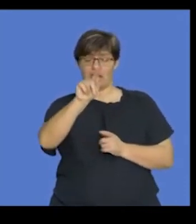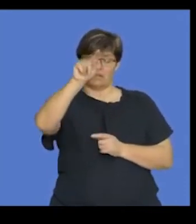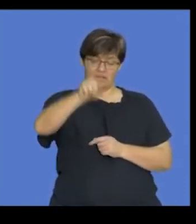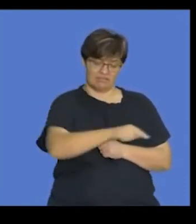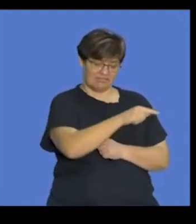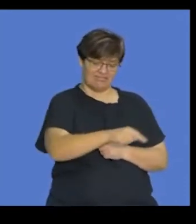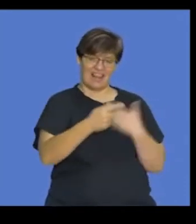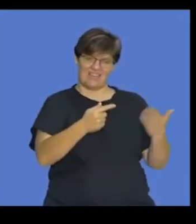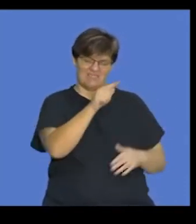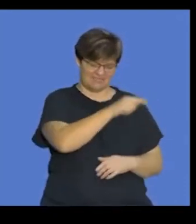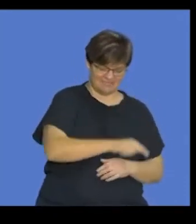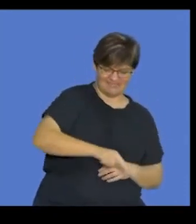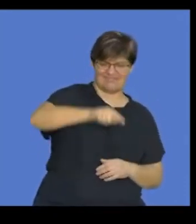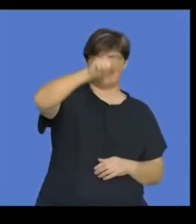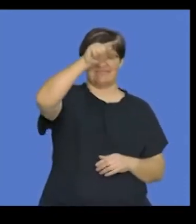written,